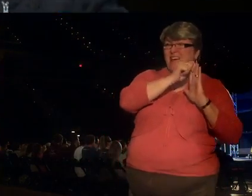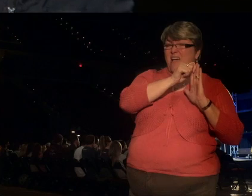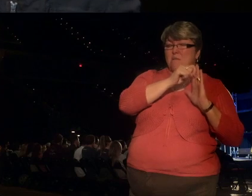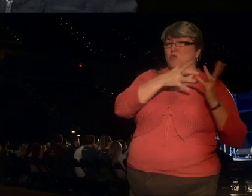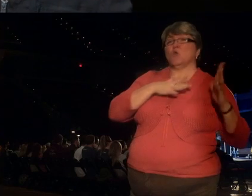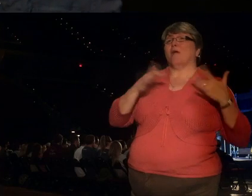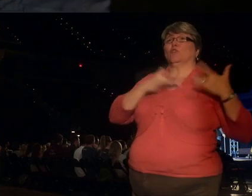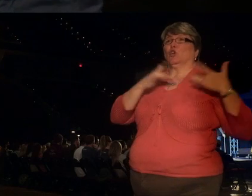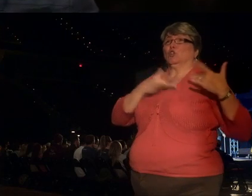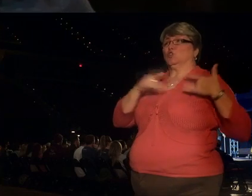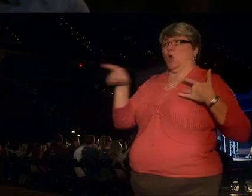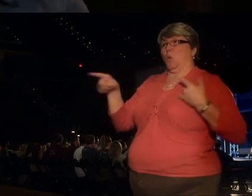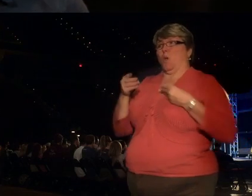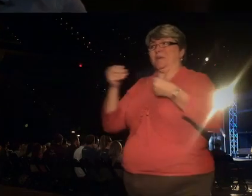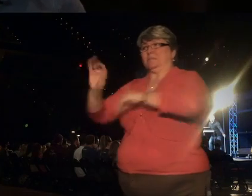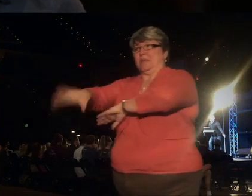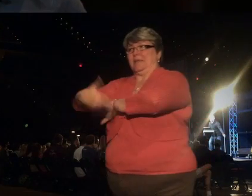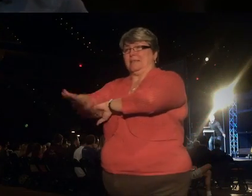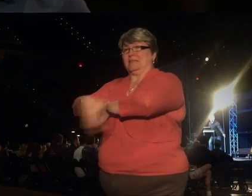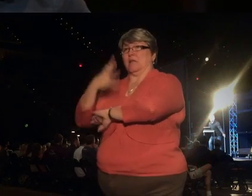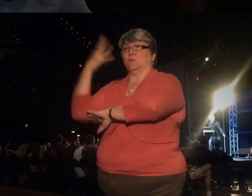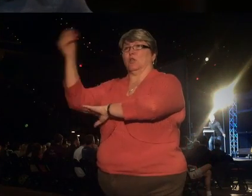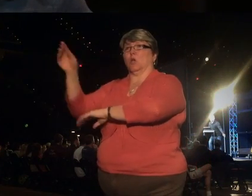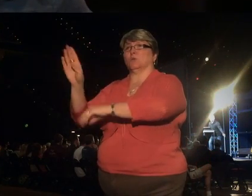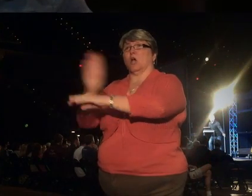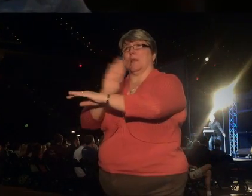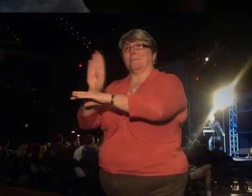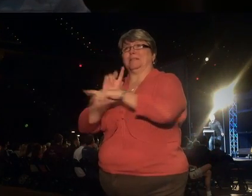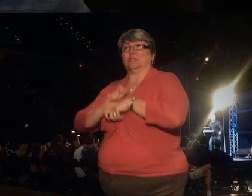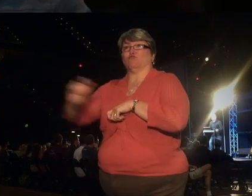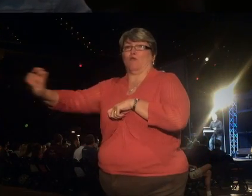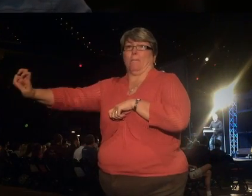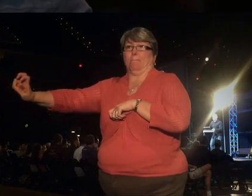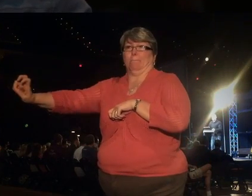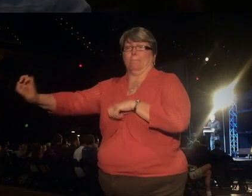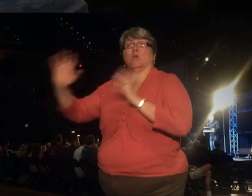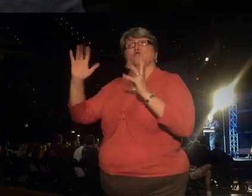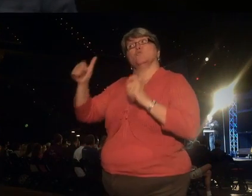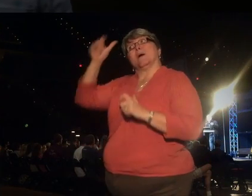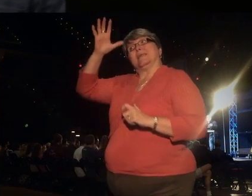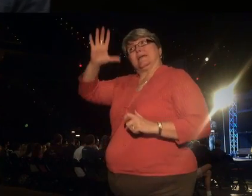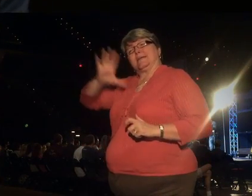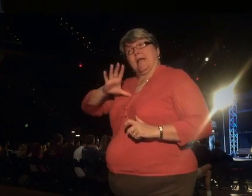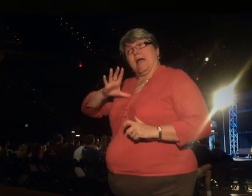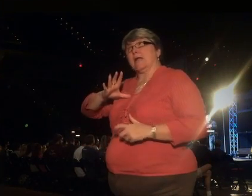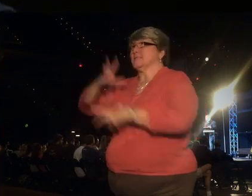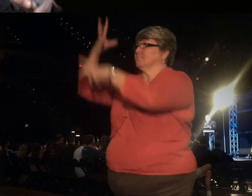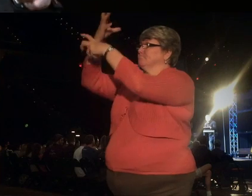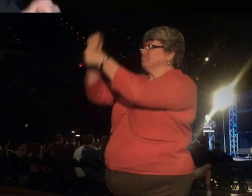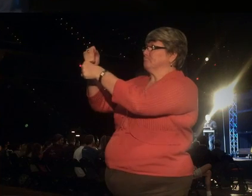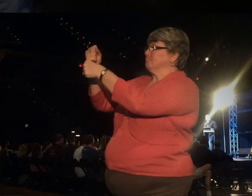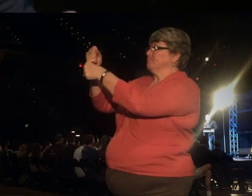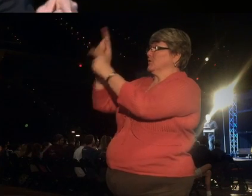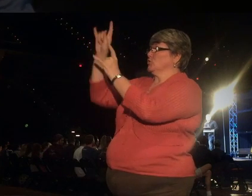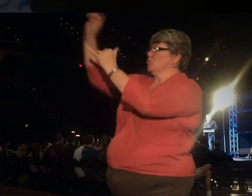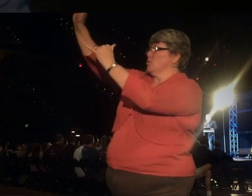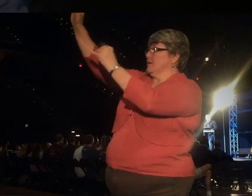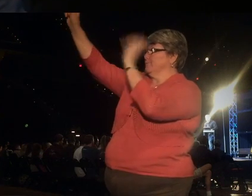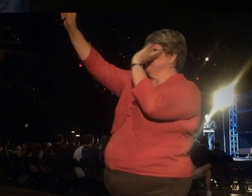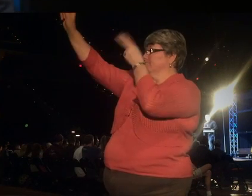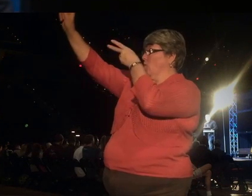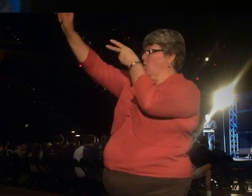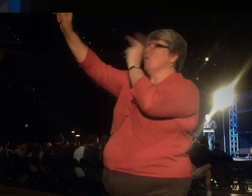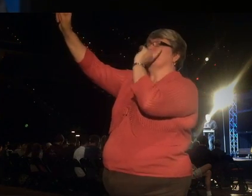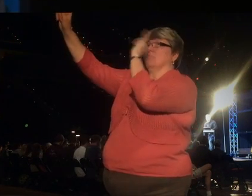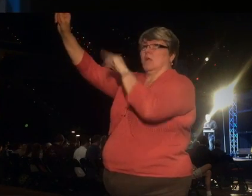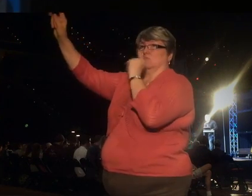he's spending his nights when he goes on a business trip. You want a guy that has an anchor in eternity, right? That's what you want.